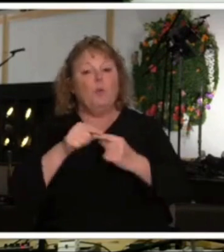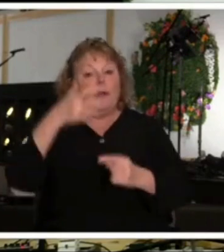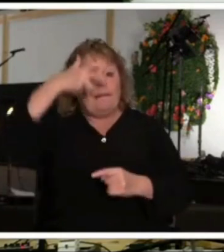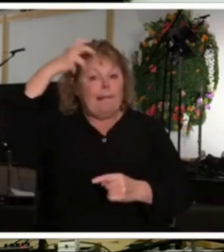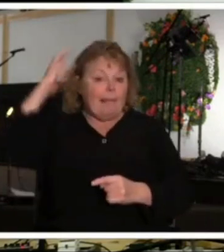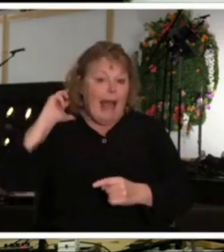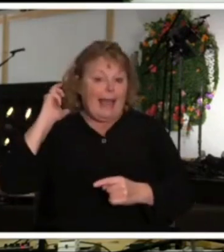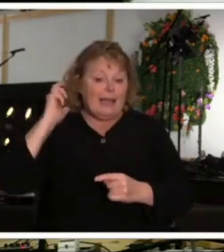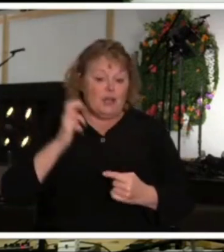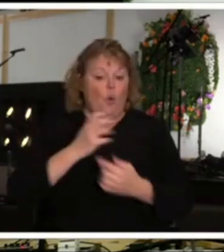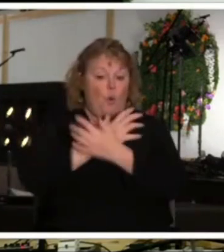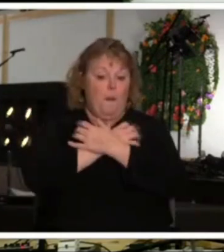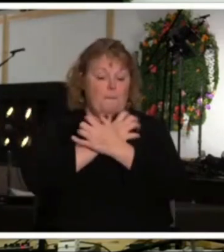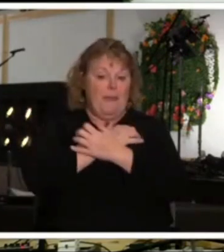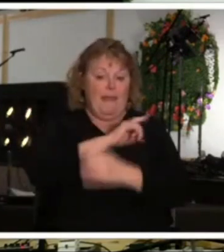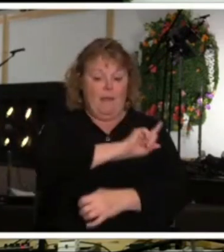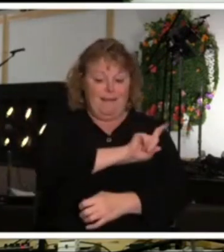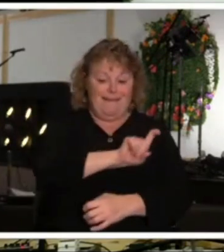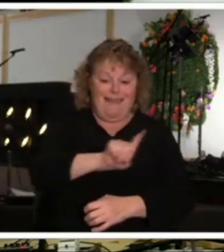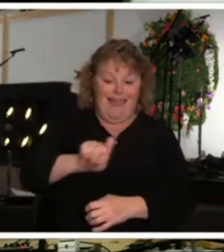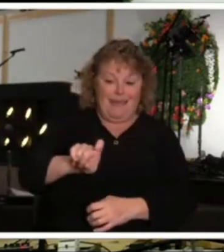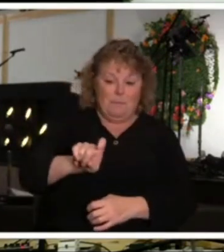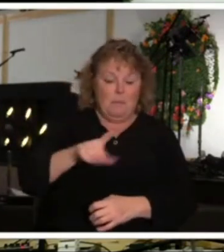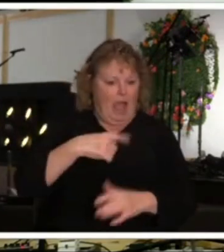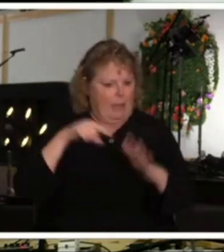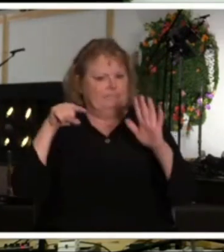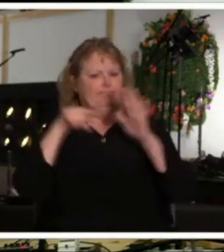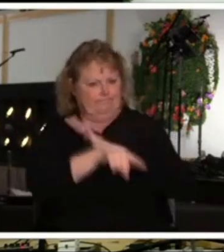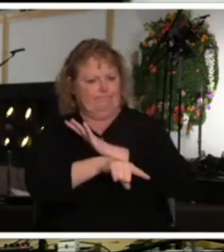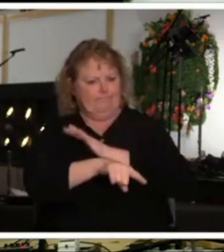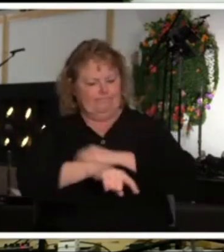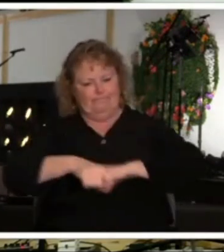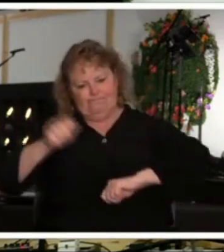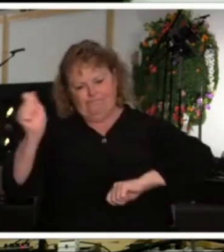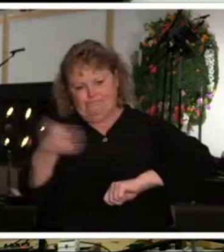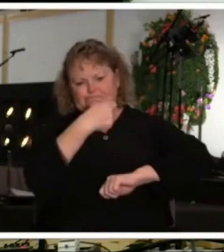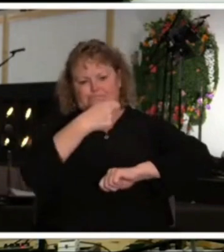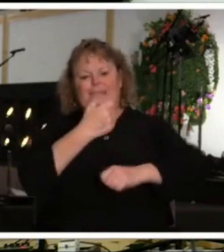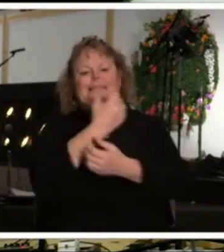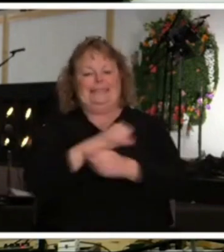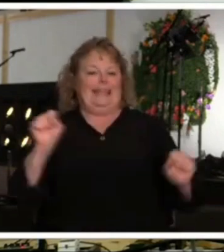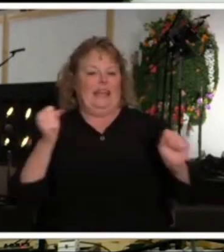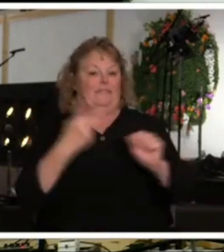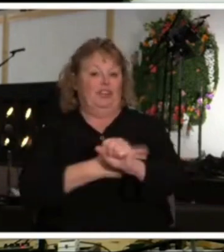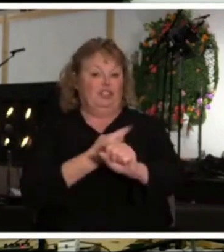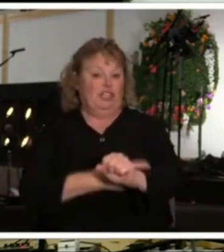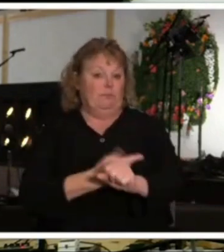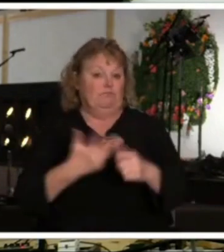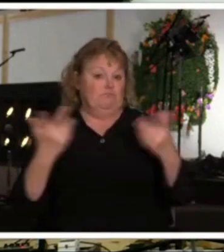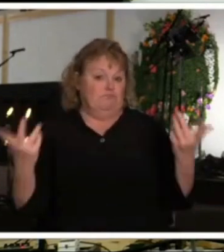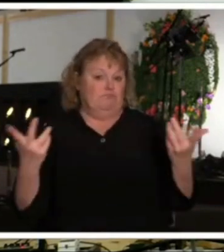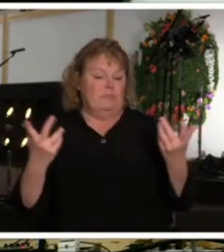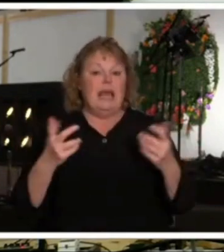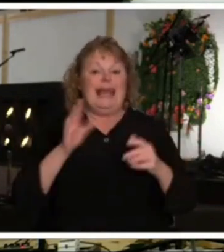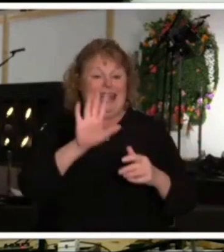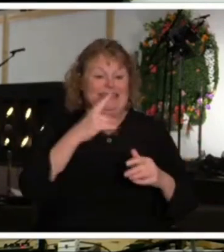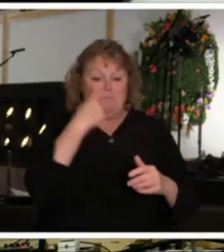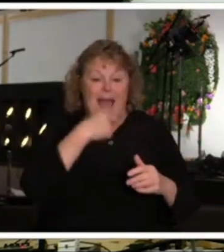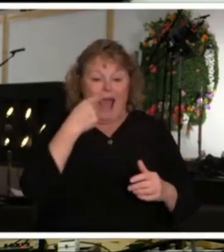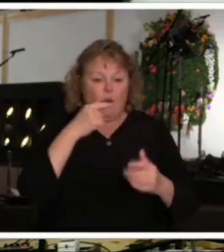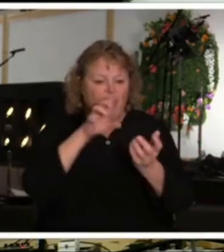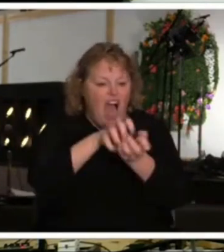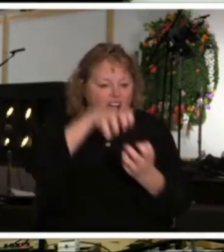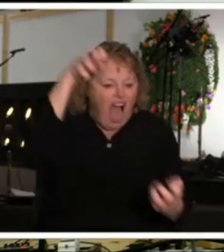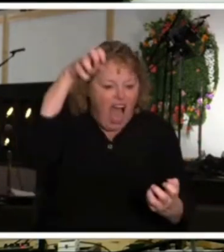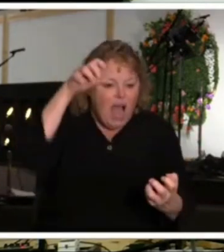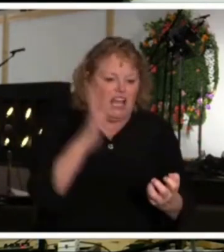and carried off a sheep from the flock, I went after it, struck it, and rescued the sheep from its mouth. When it turned on me, I seized